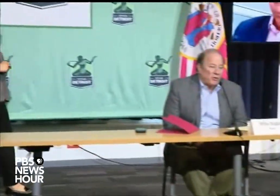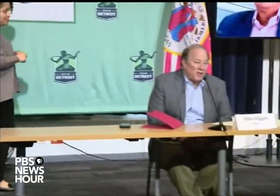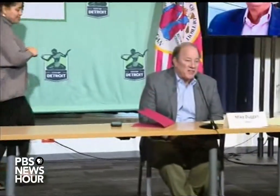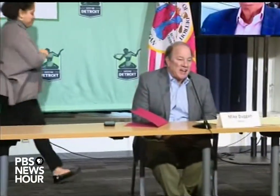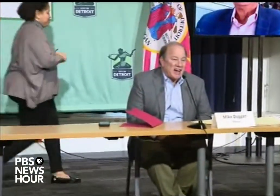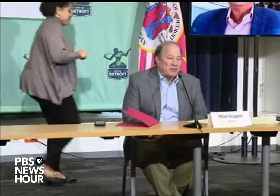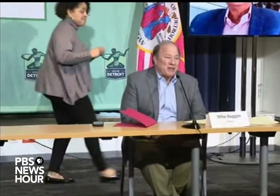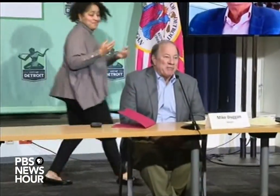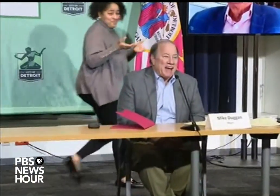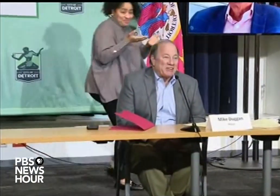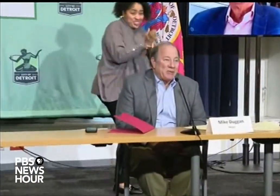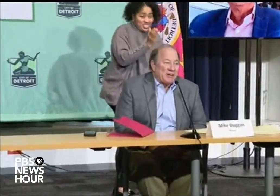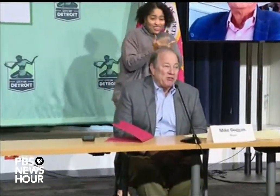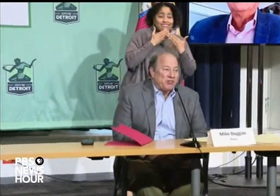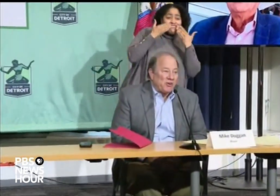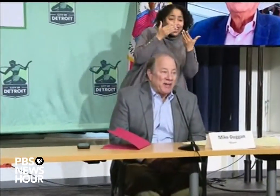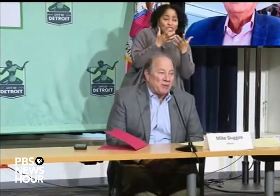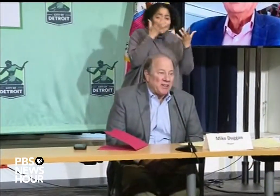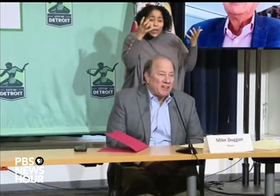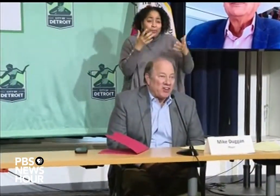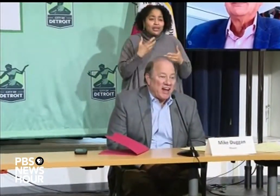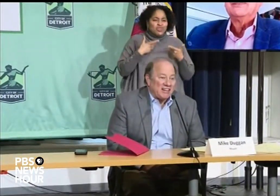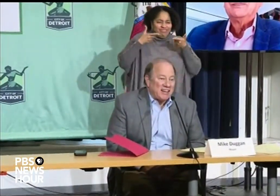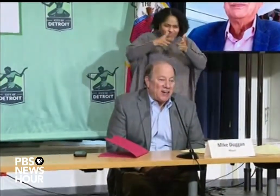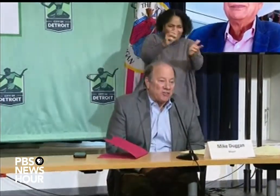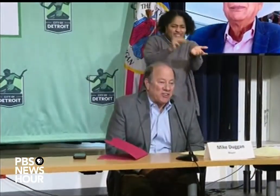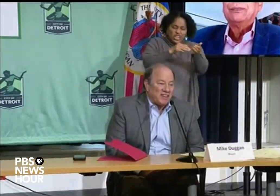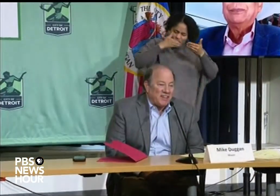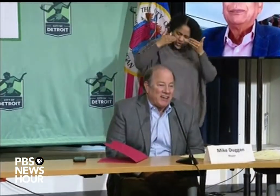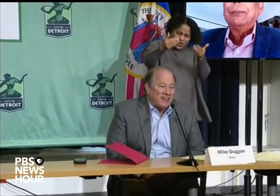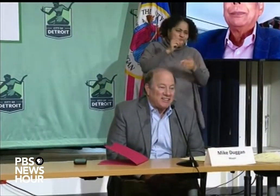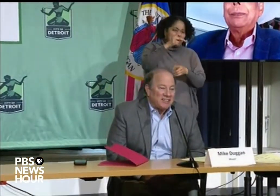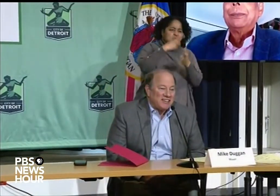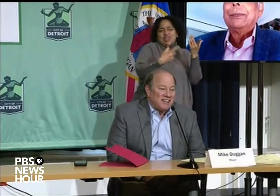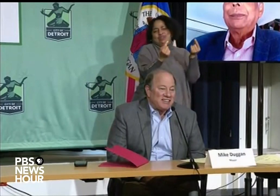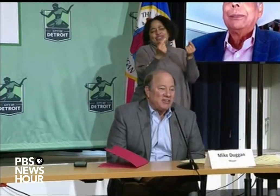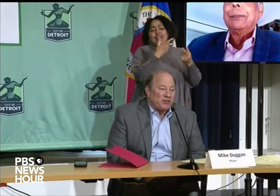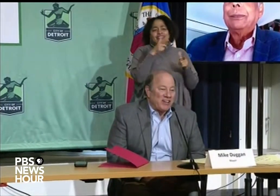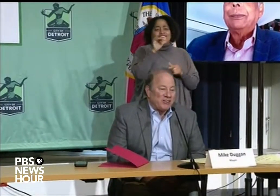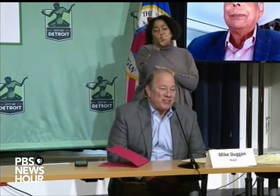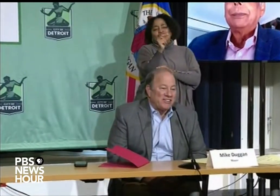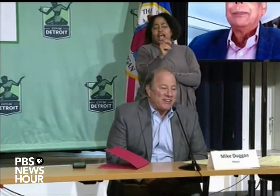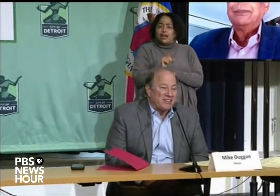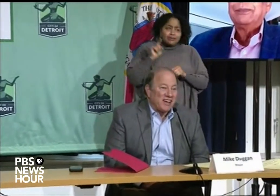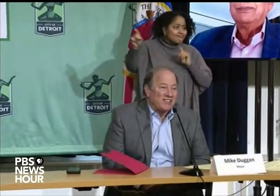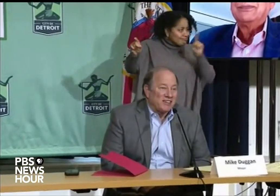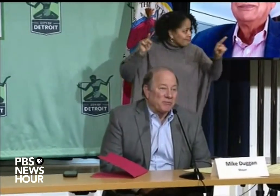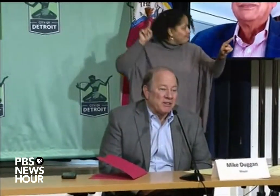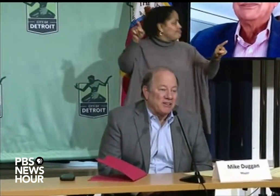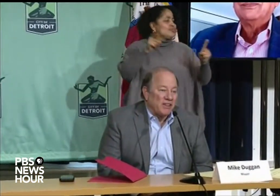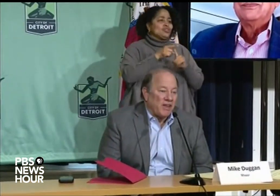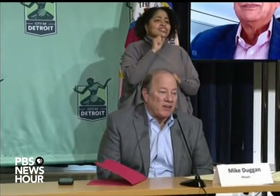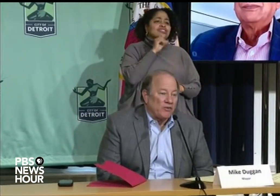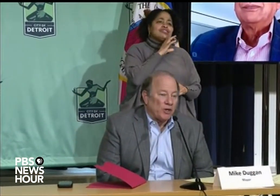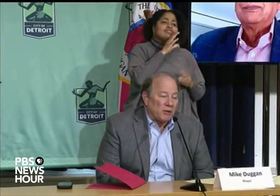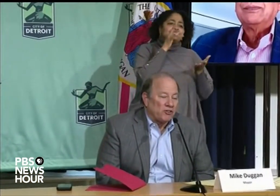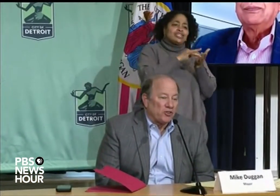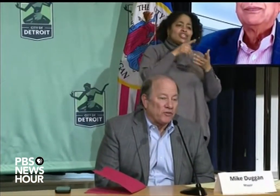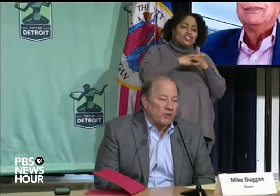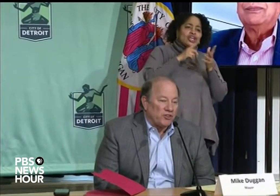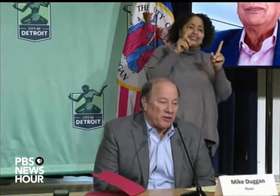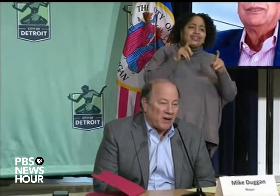much. We'll let the doctor get back to what he was doing, and we're going to let John get out to the senior centers and start testing. But thank you